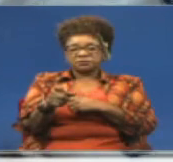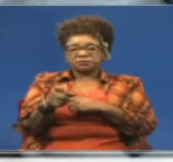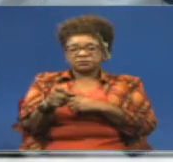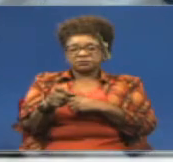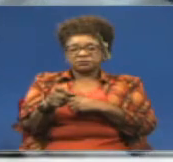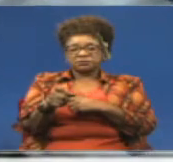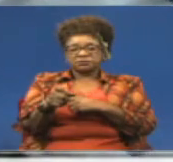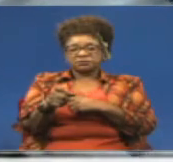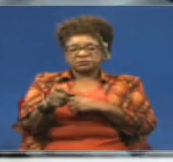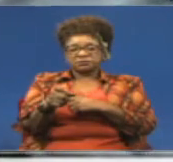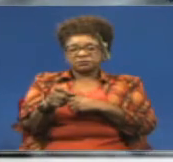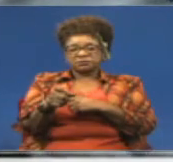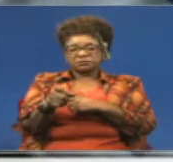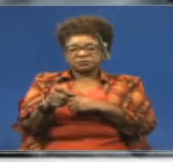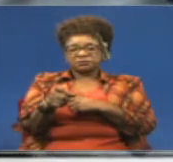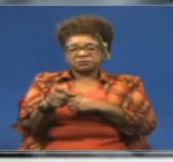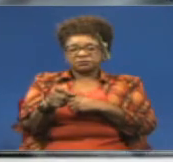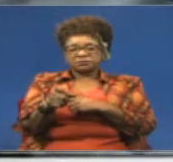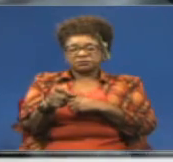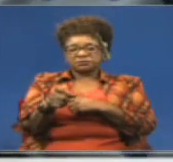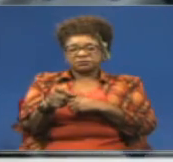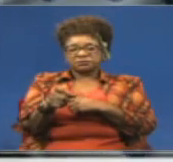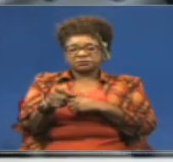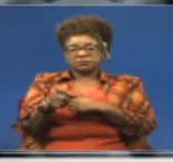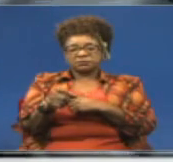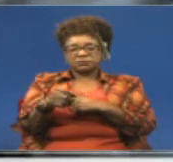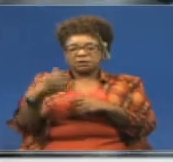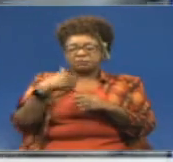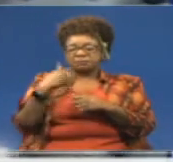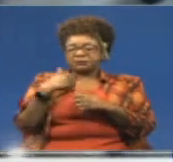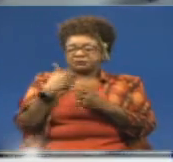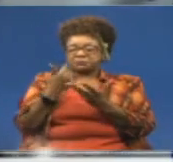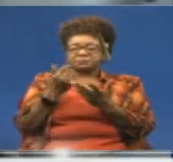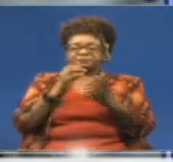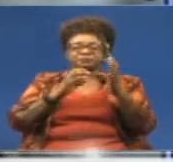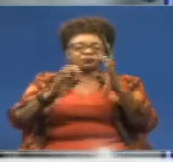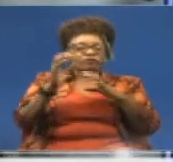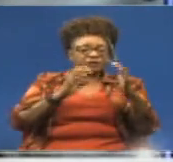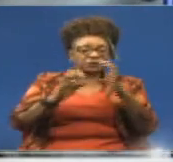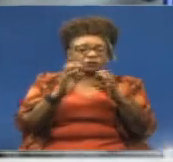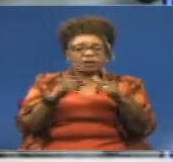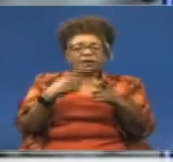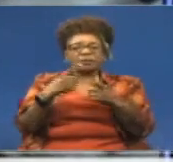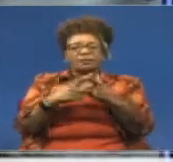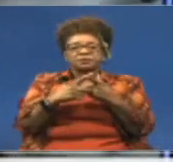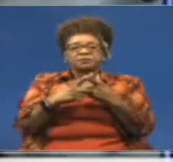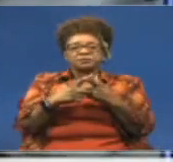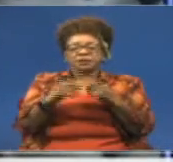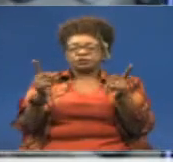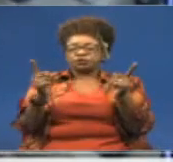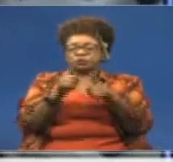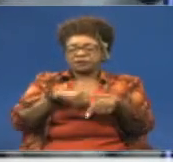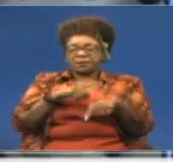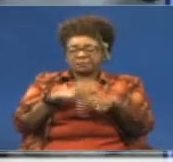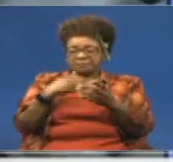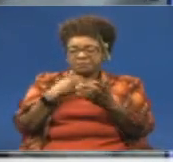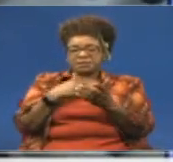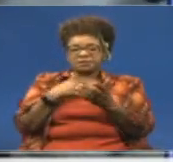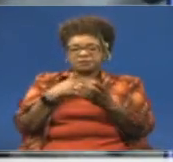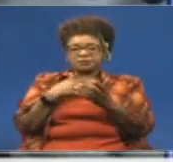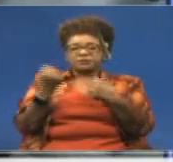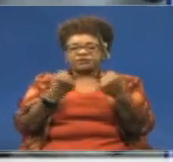I was having conversations 1 minute and the next in an ambulance going, in a